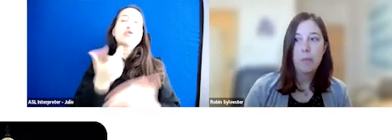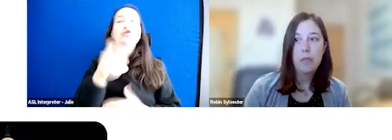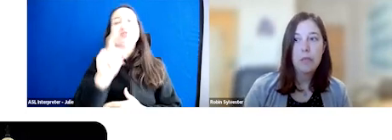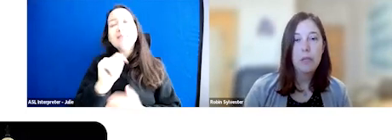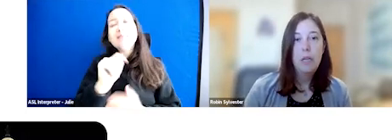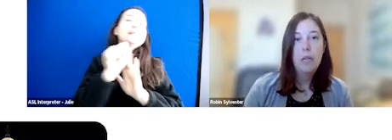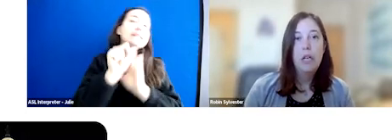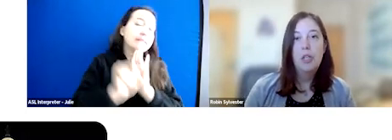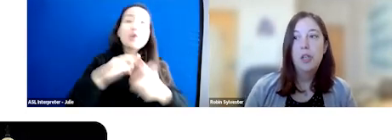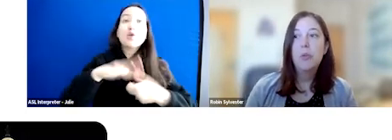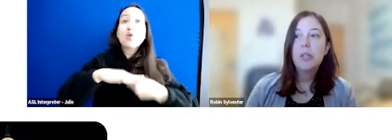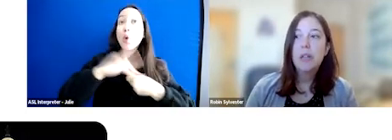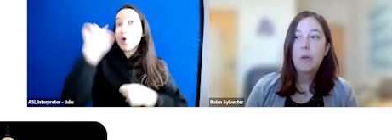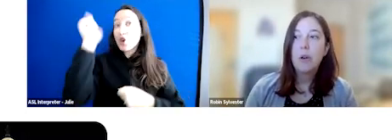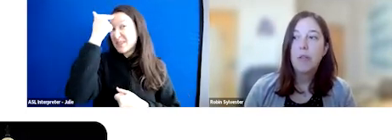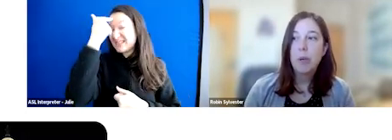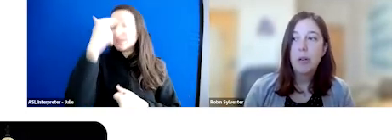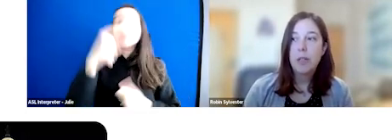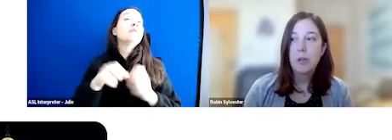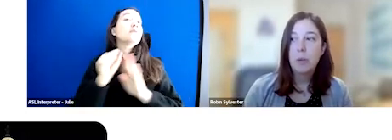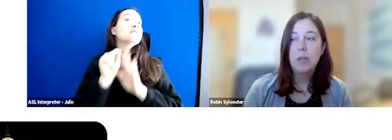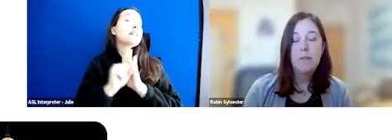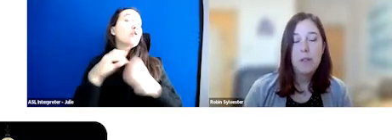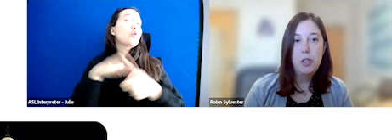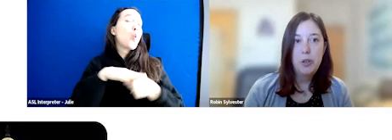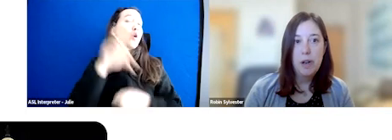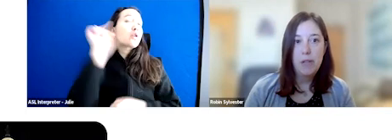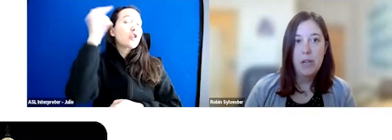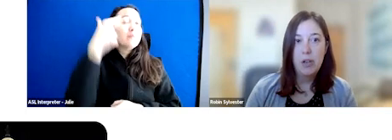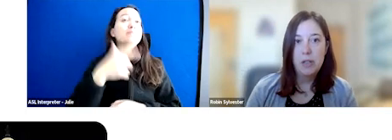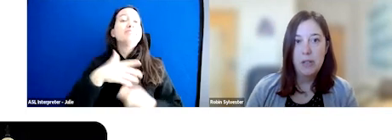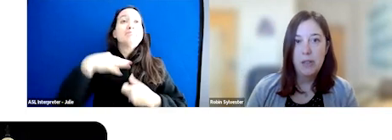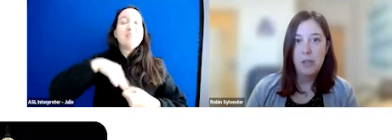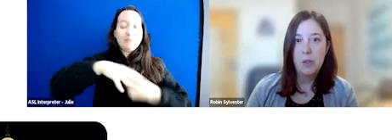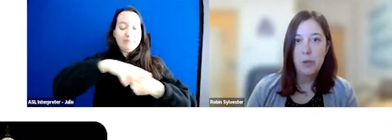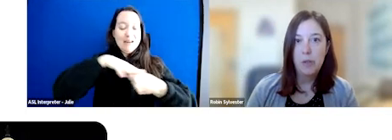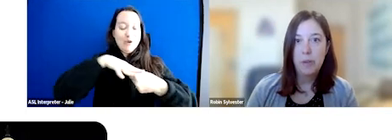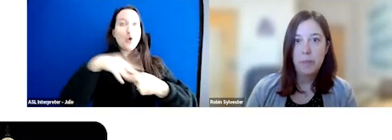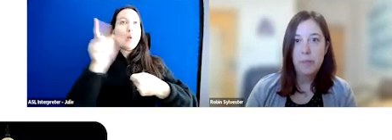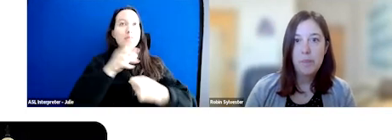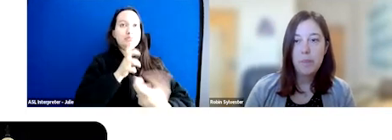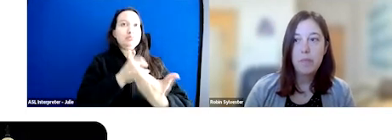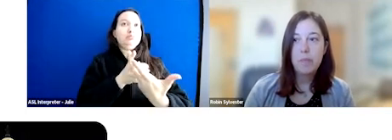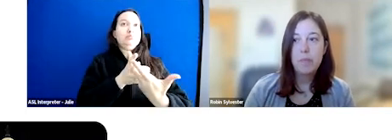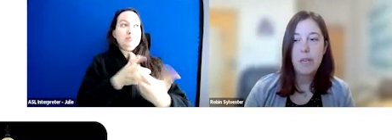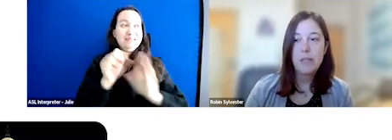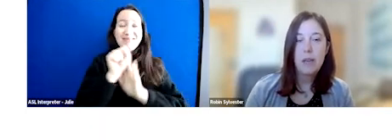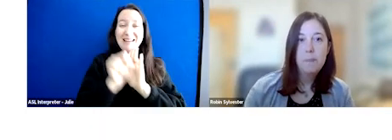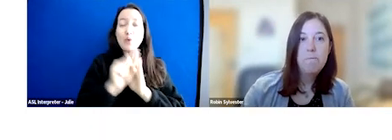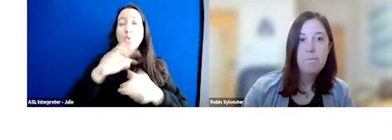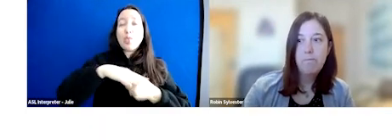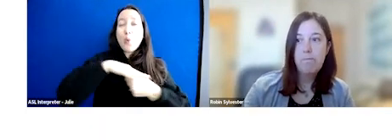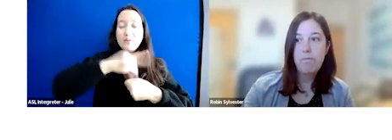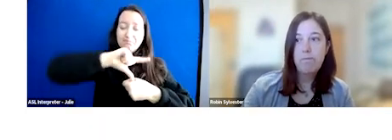local governments. In general, state and local government grants are going to benefit the geographic areas that they serve. Next